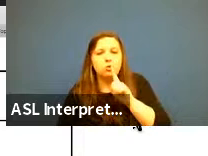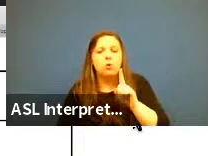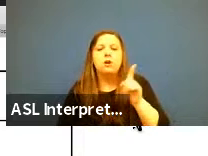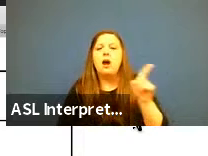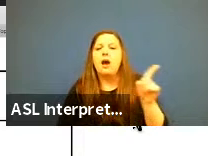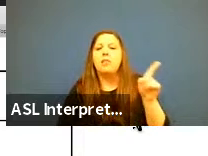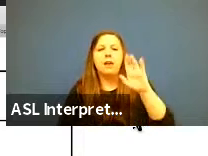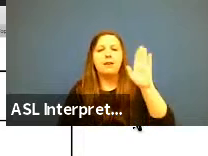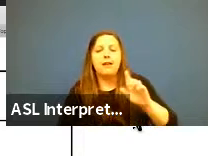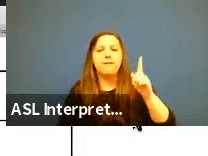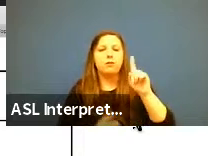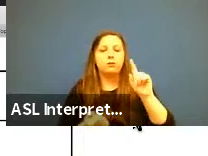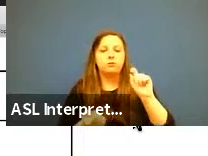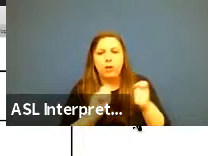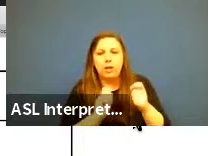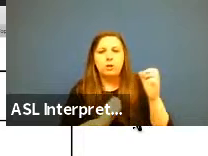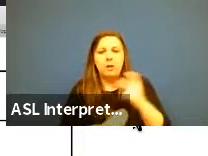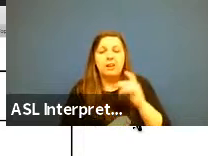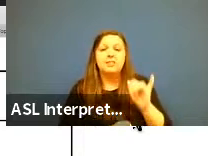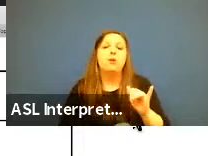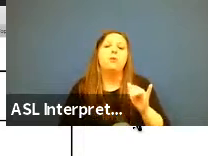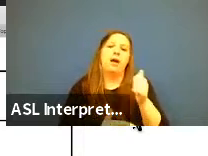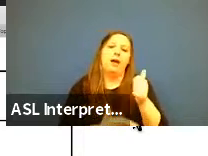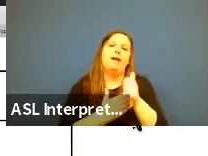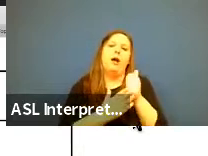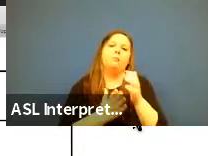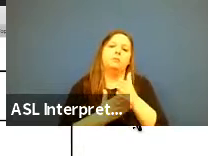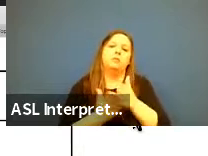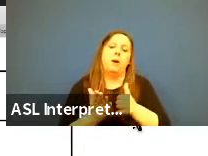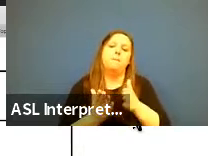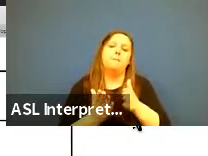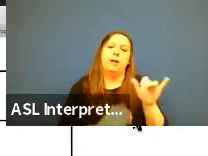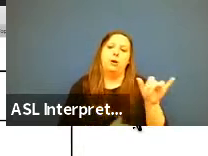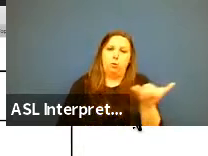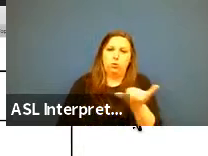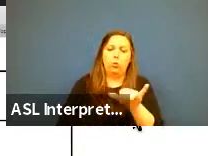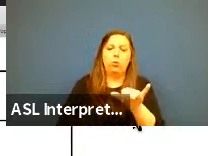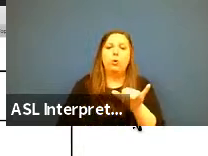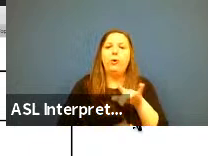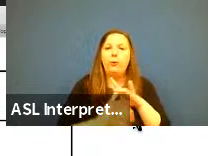back. So that helped some too, in terms of contracts.